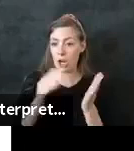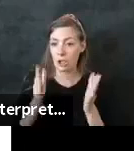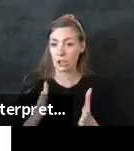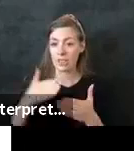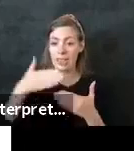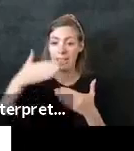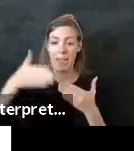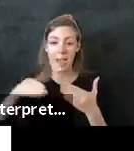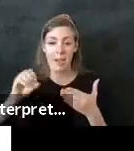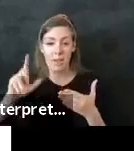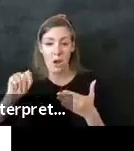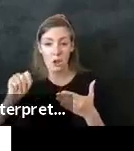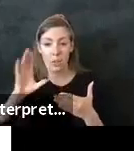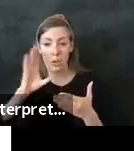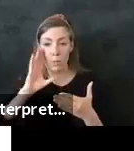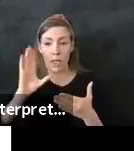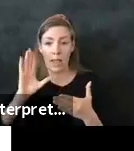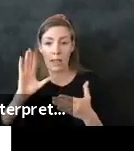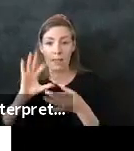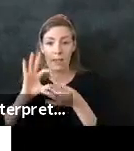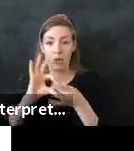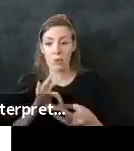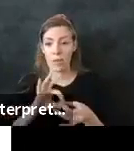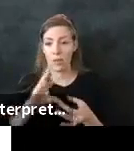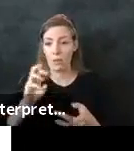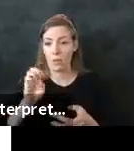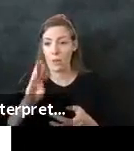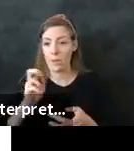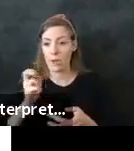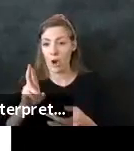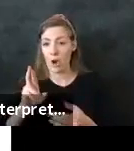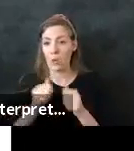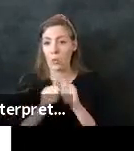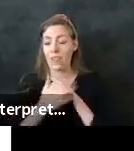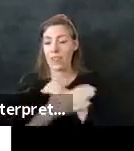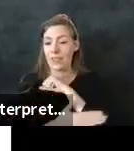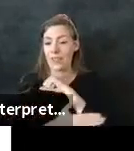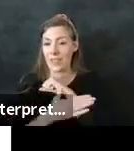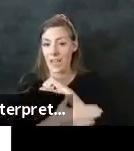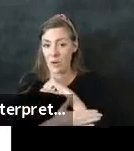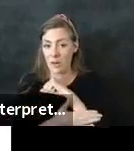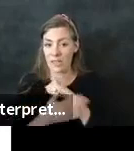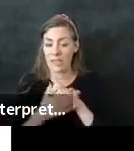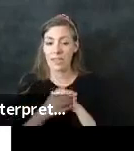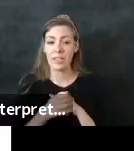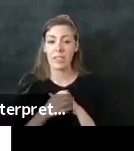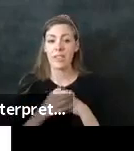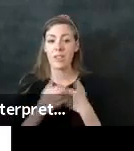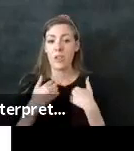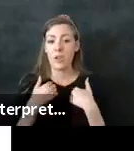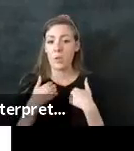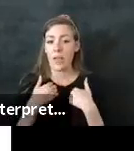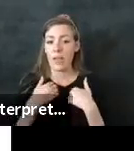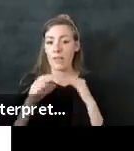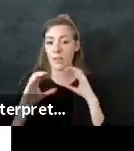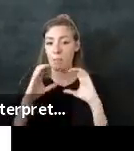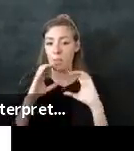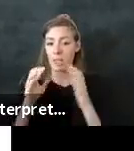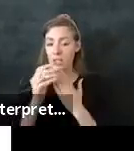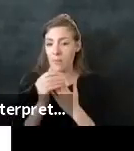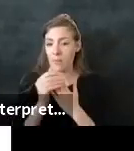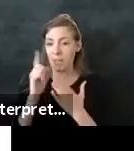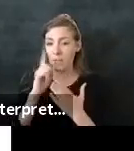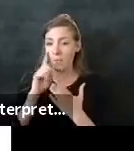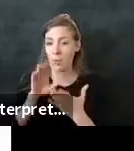we'll hold our first joint webinars with the county. Late October, release communication packets to school districts. And